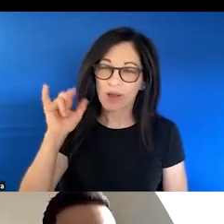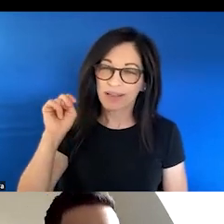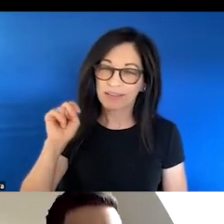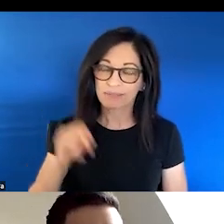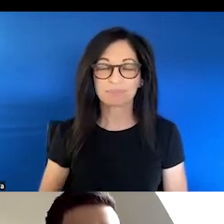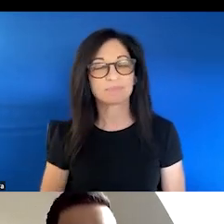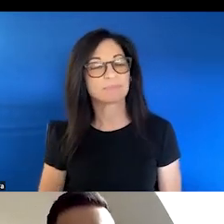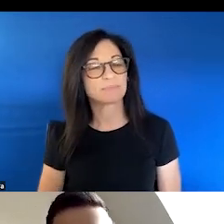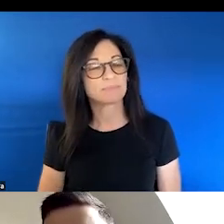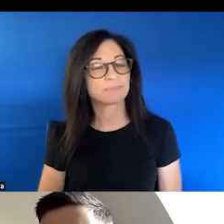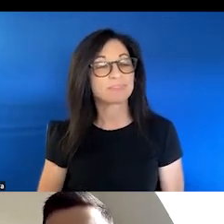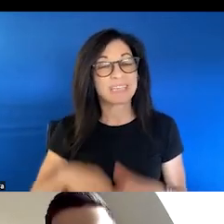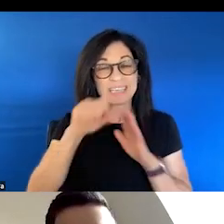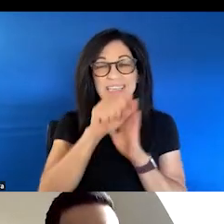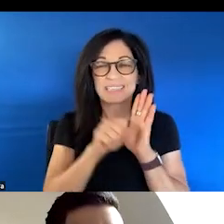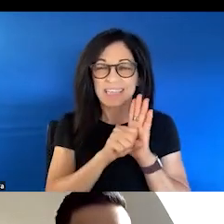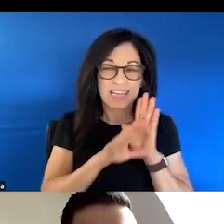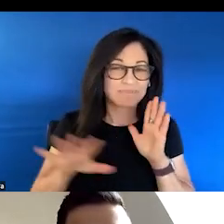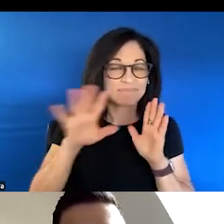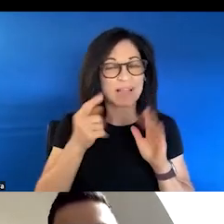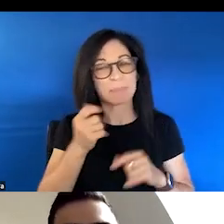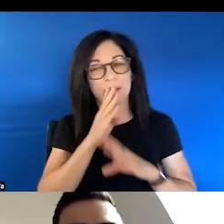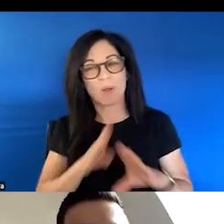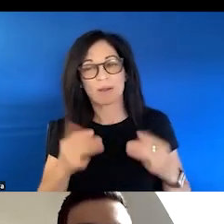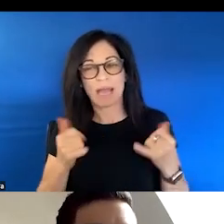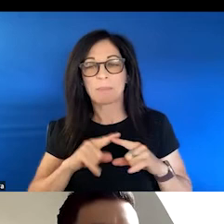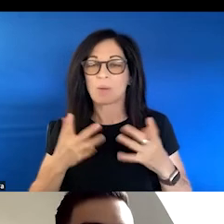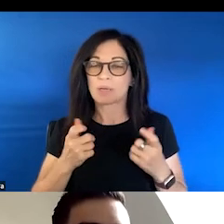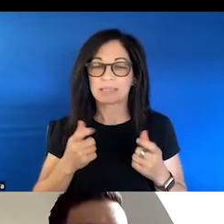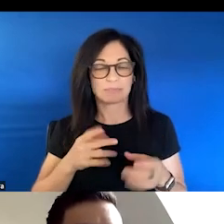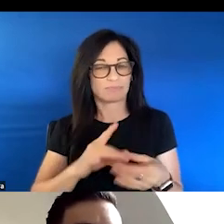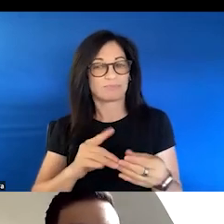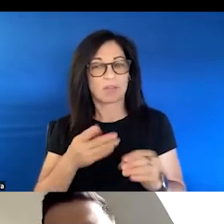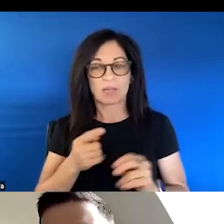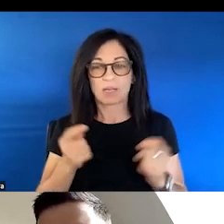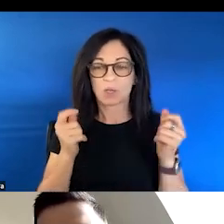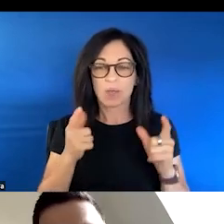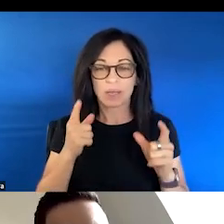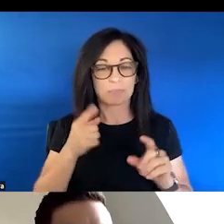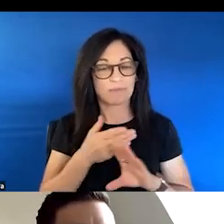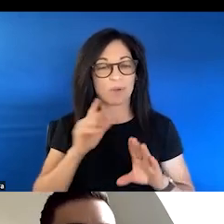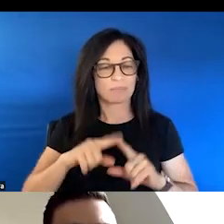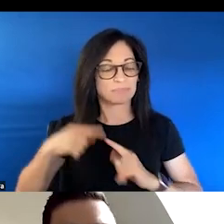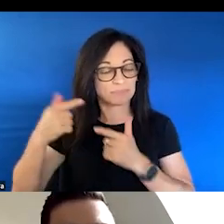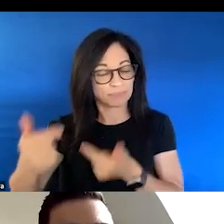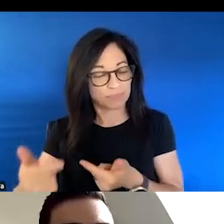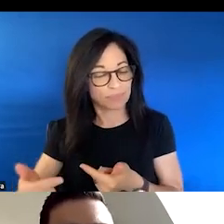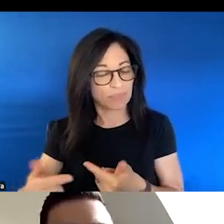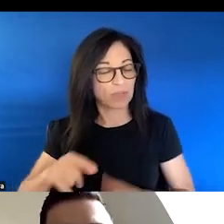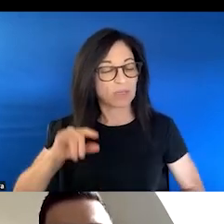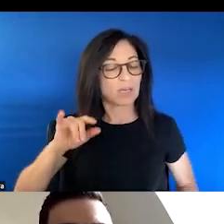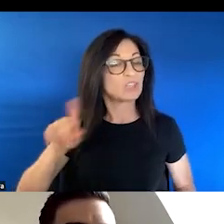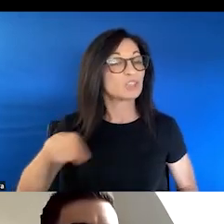Kind of quiet on the state front as well. I'll just say one quick thing before I turn it over to Steph from NAMI. Just in